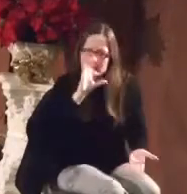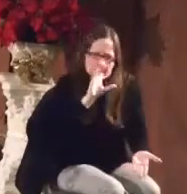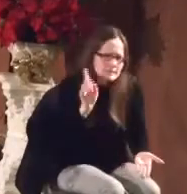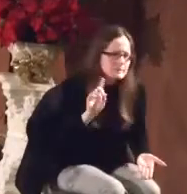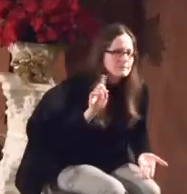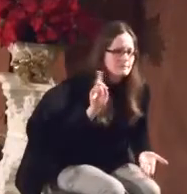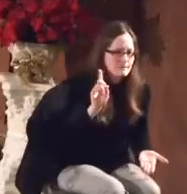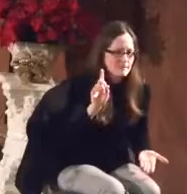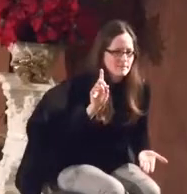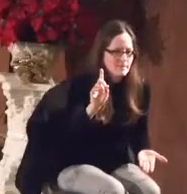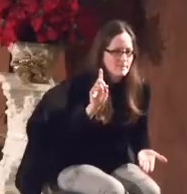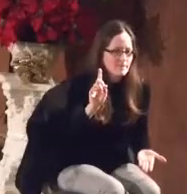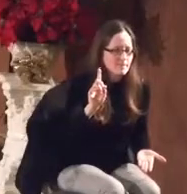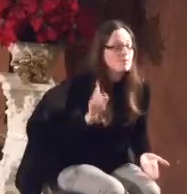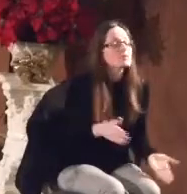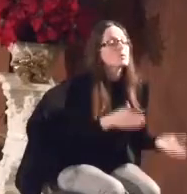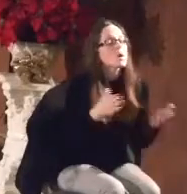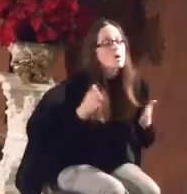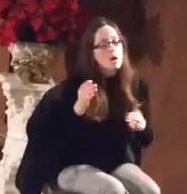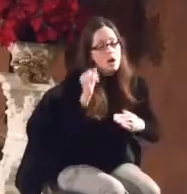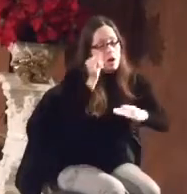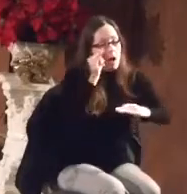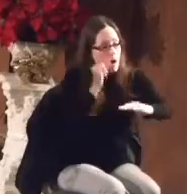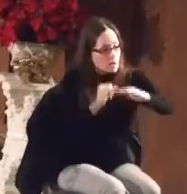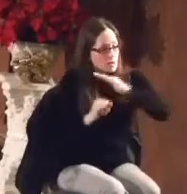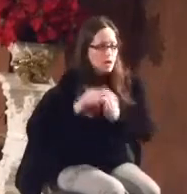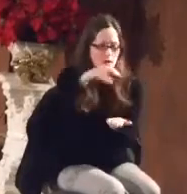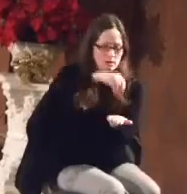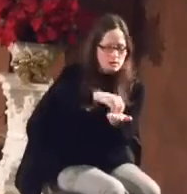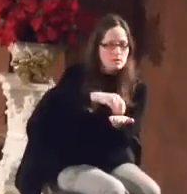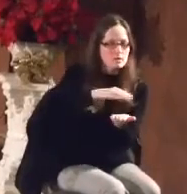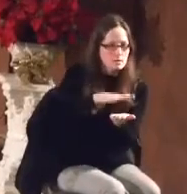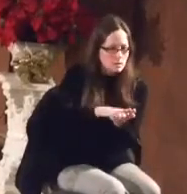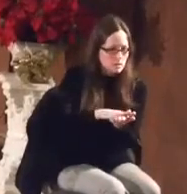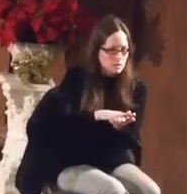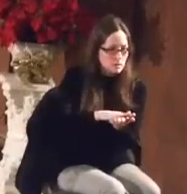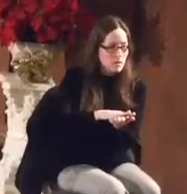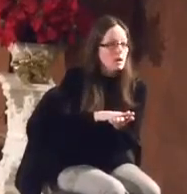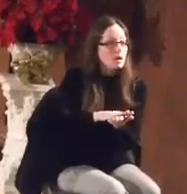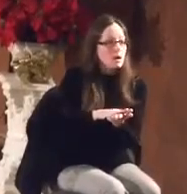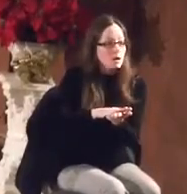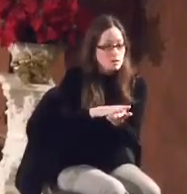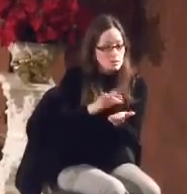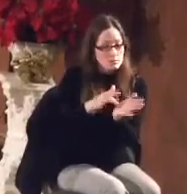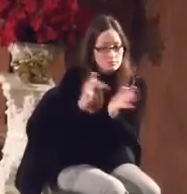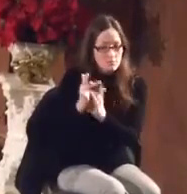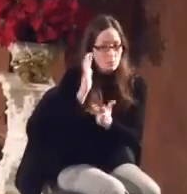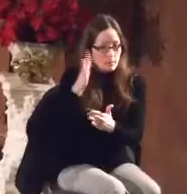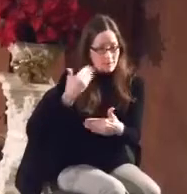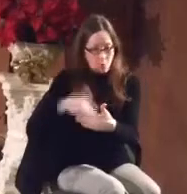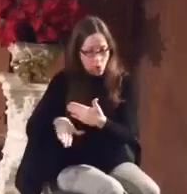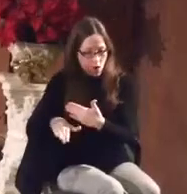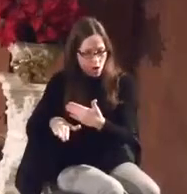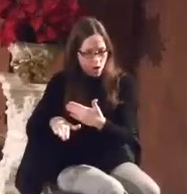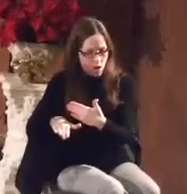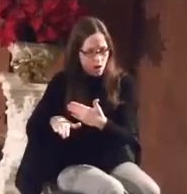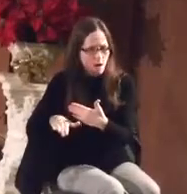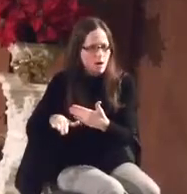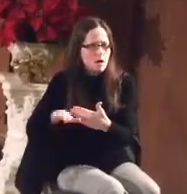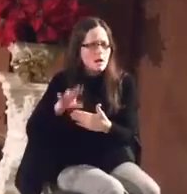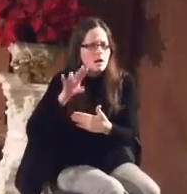the prophet Isaiah records and announces the birth of the Messianic King some 7 centuries before the birth of